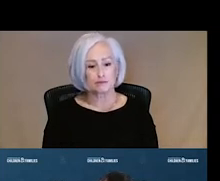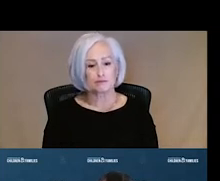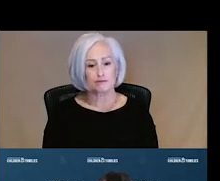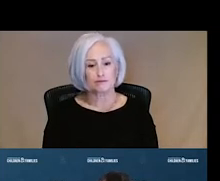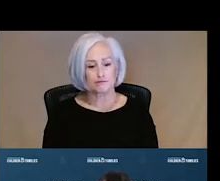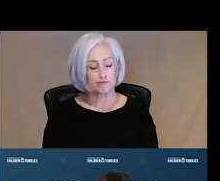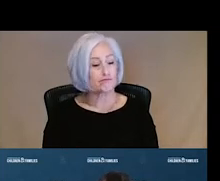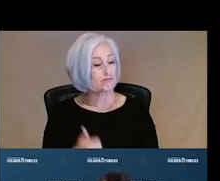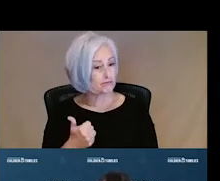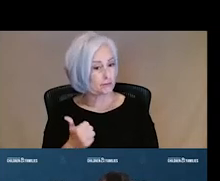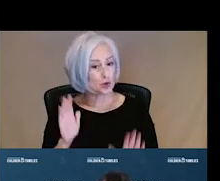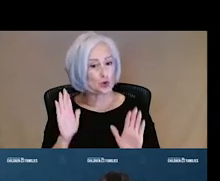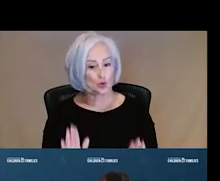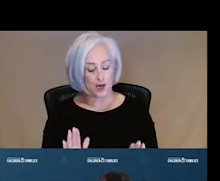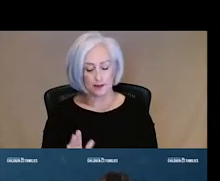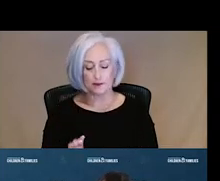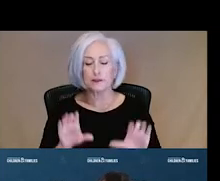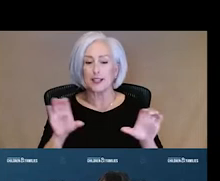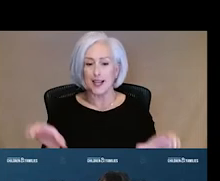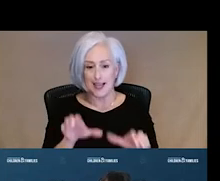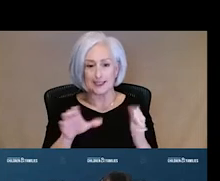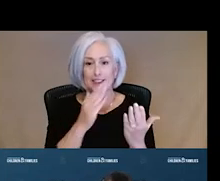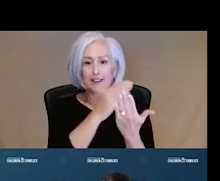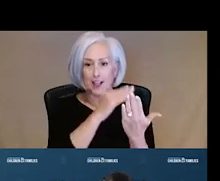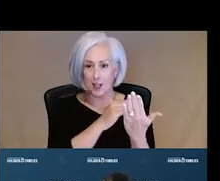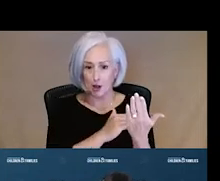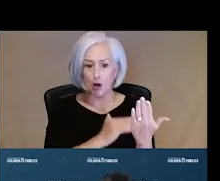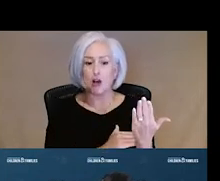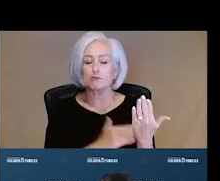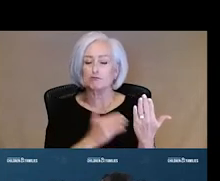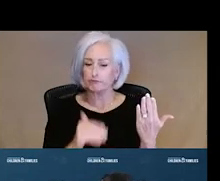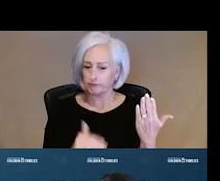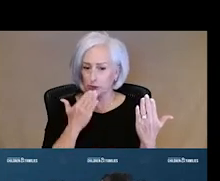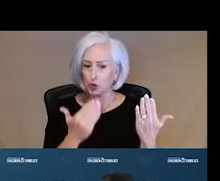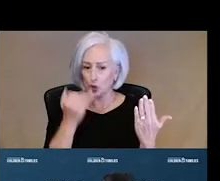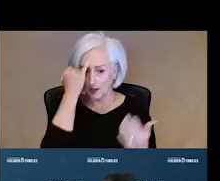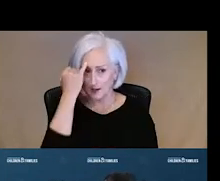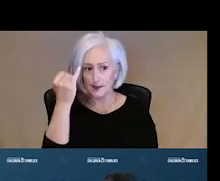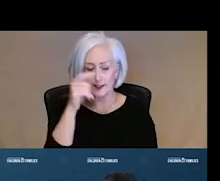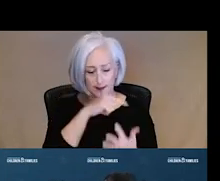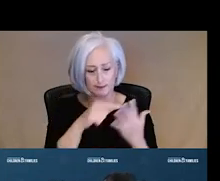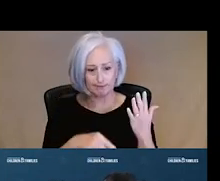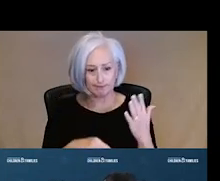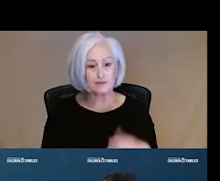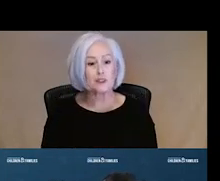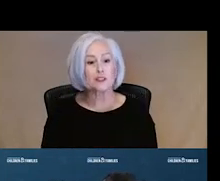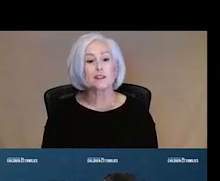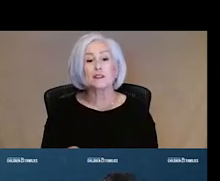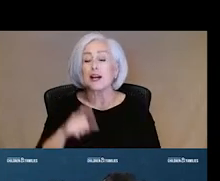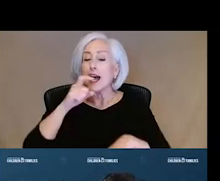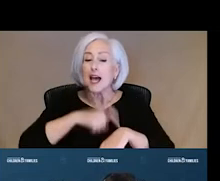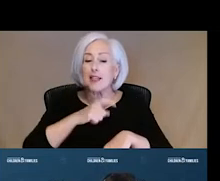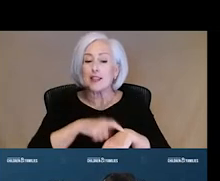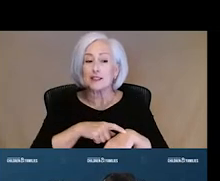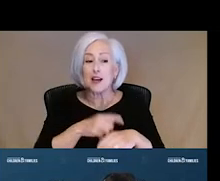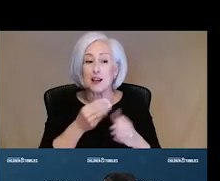Great. Activity logs, good ideas. At the time of purchase, the subrecipient can proportionally allocate the cost of